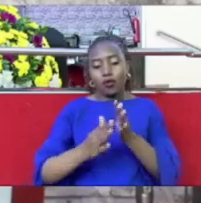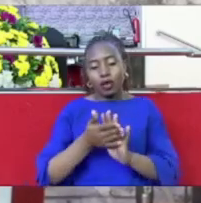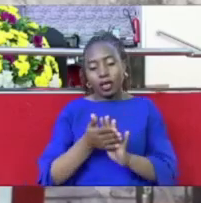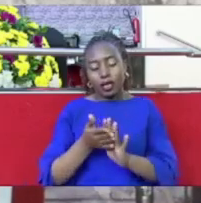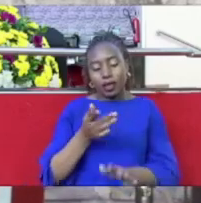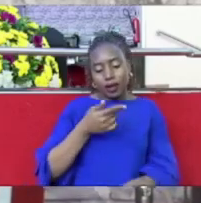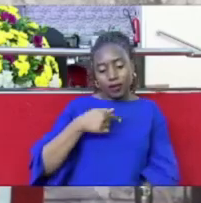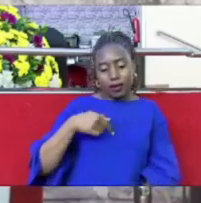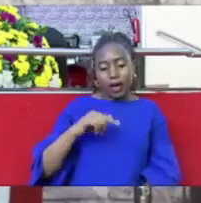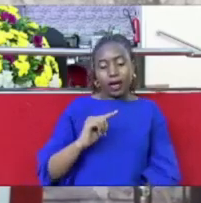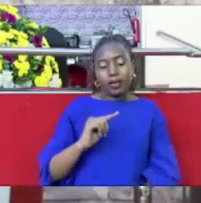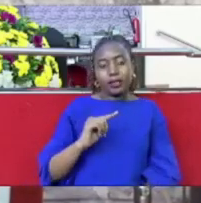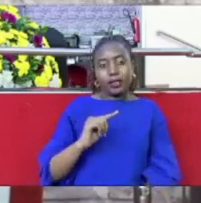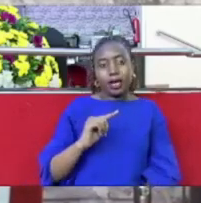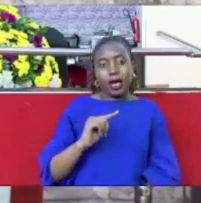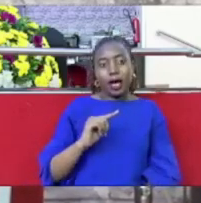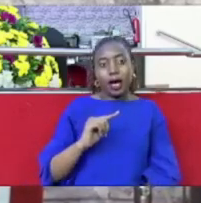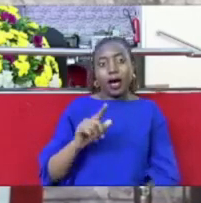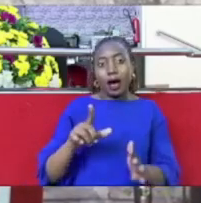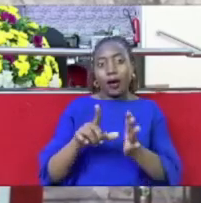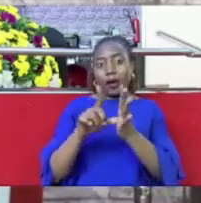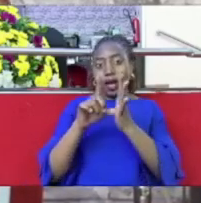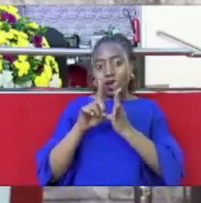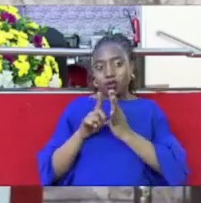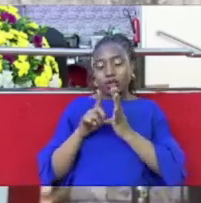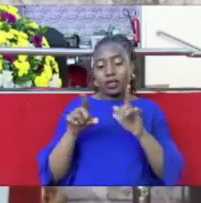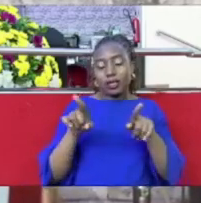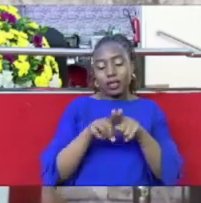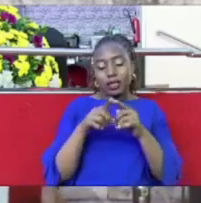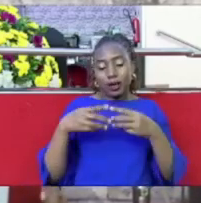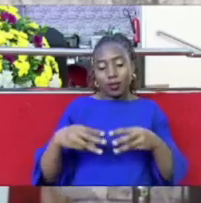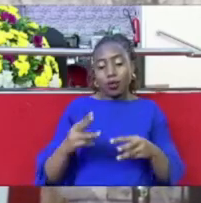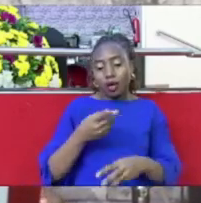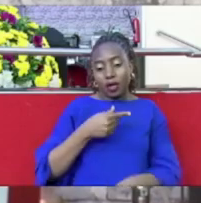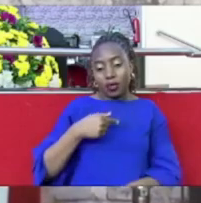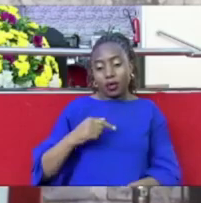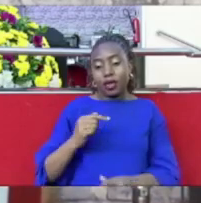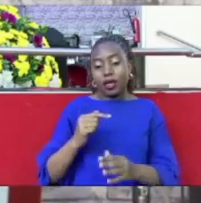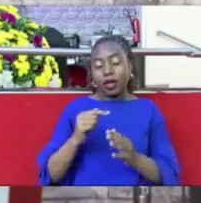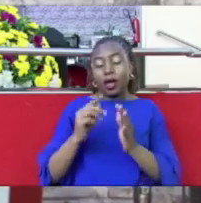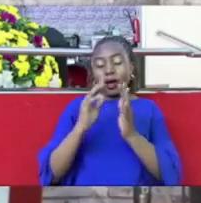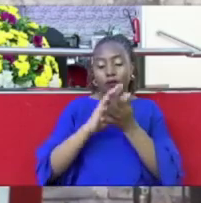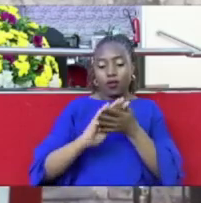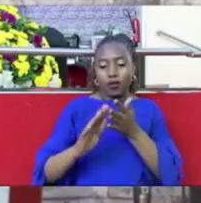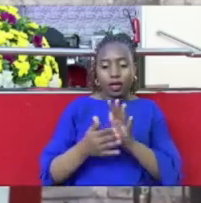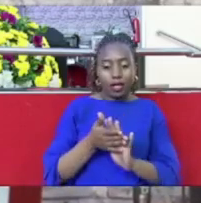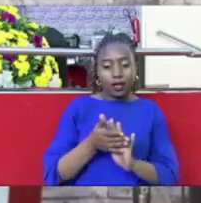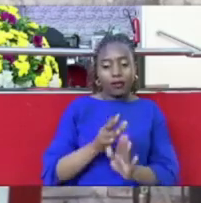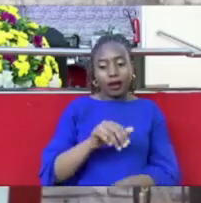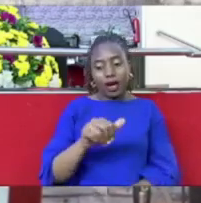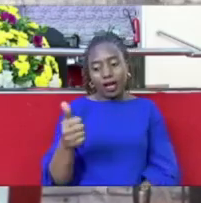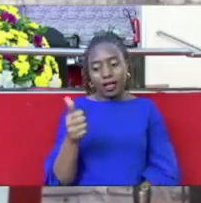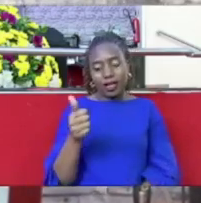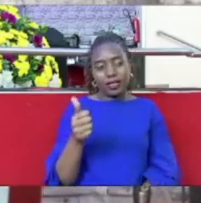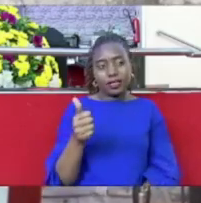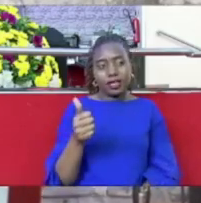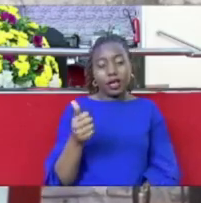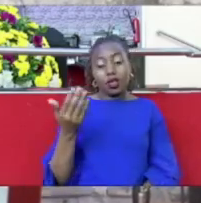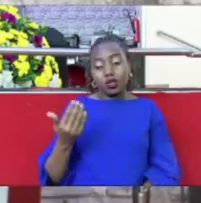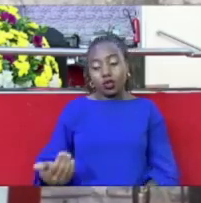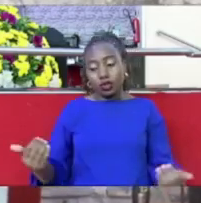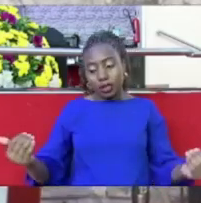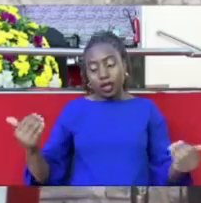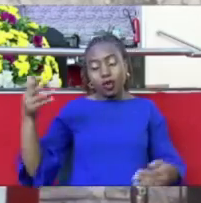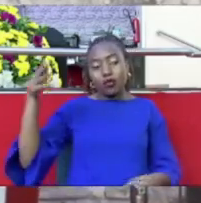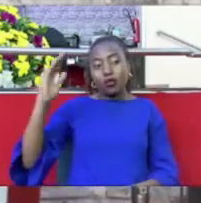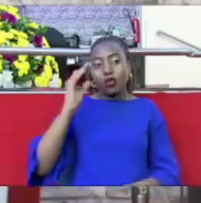debtors. Deni letu jinsi tunavyowasamehe wadeni wetu. Child of God, mwana wa Mungu, if you have to receive a breakthrough, kama